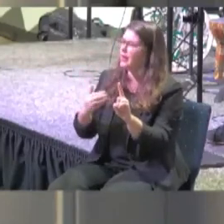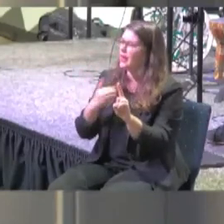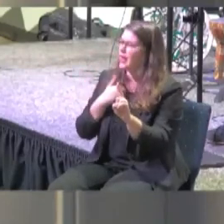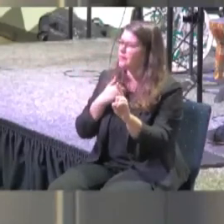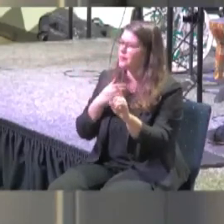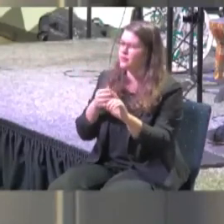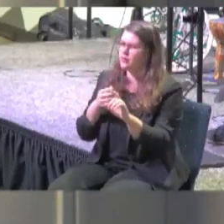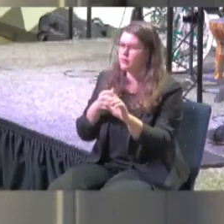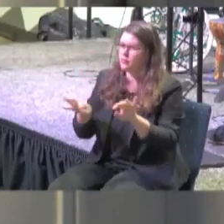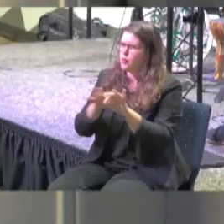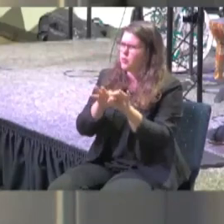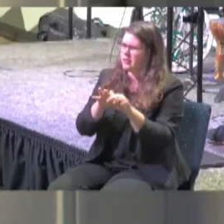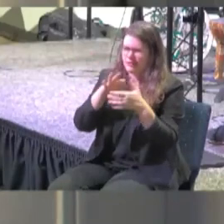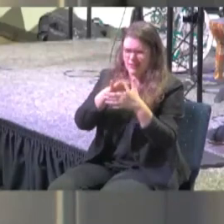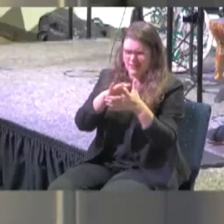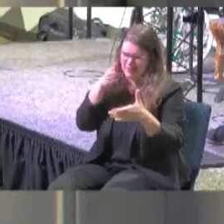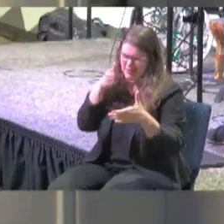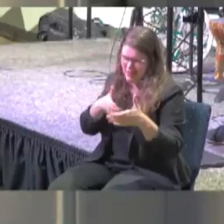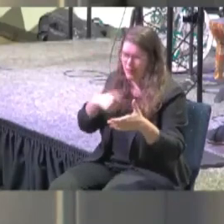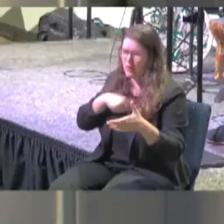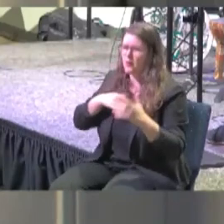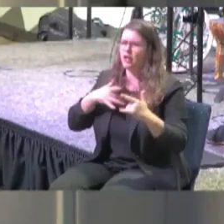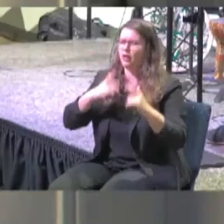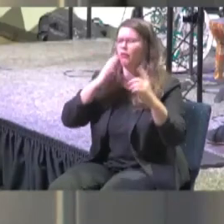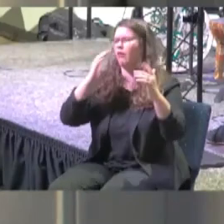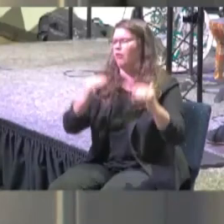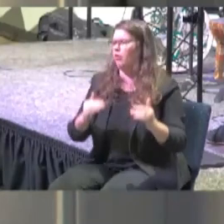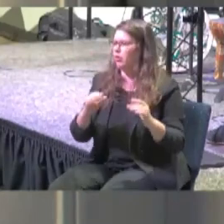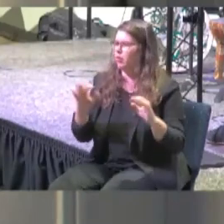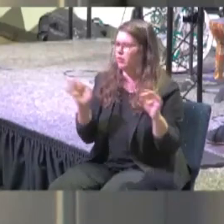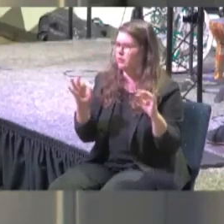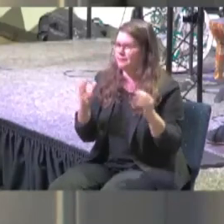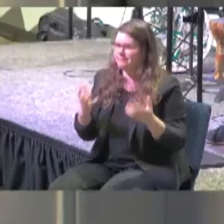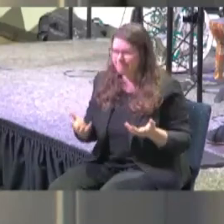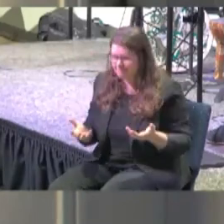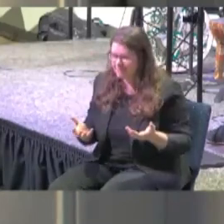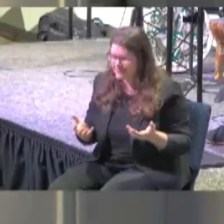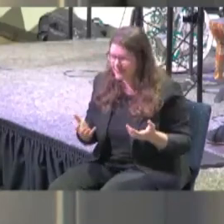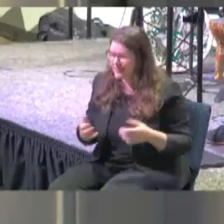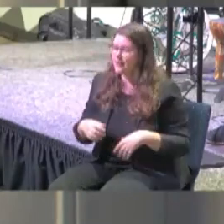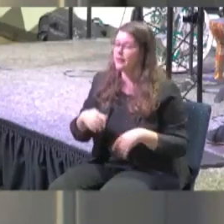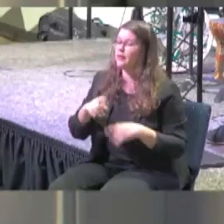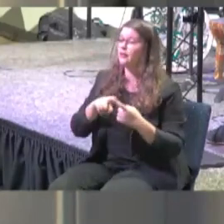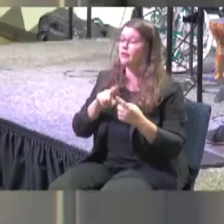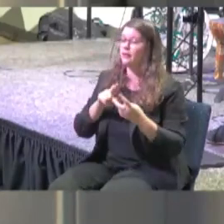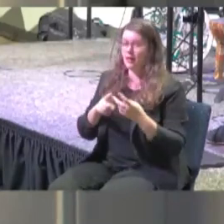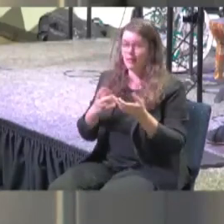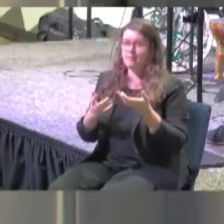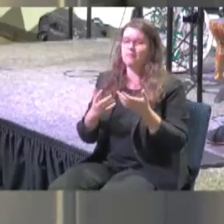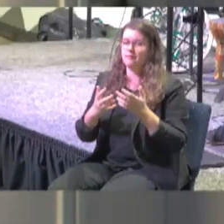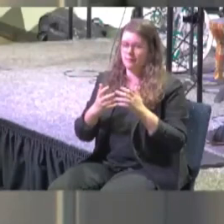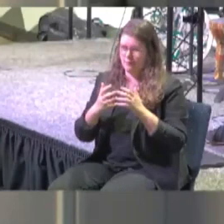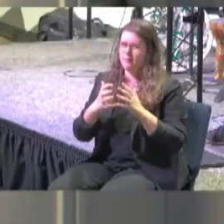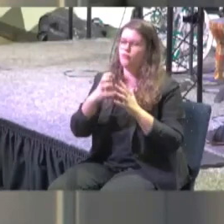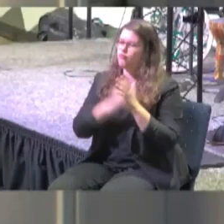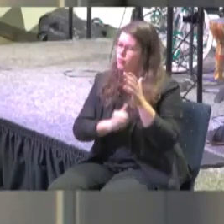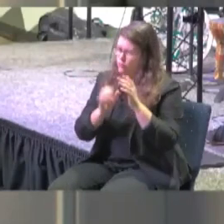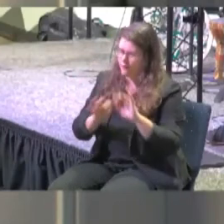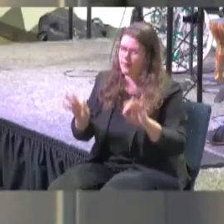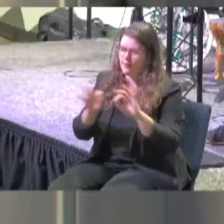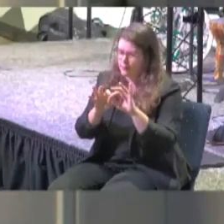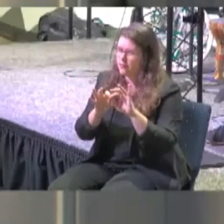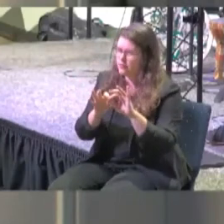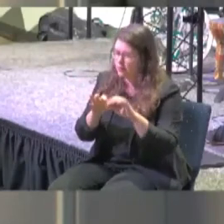our cultures? And how do we know when we've really killed the same idols that Jesus would want to, the Jesus that we see in